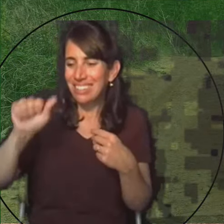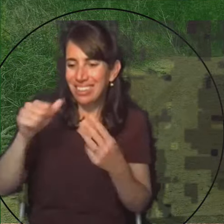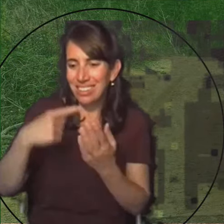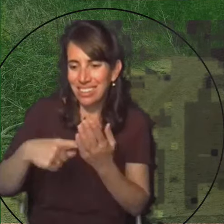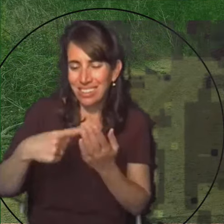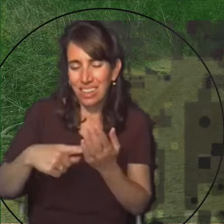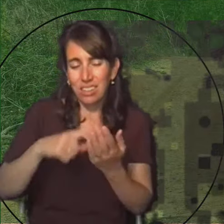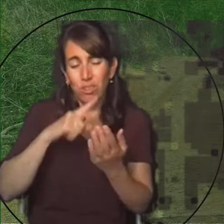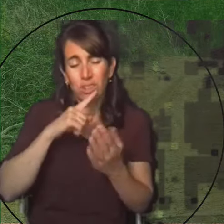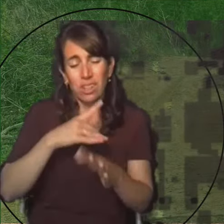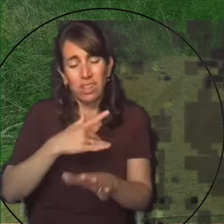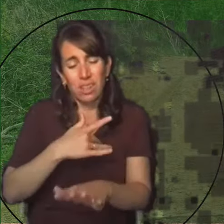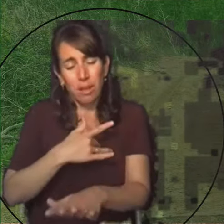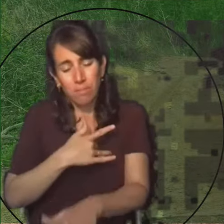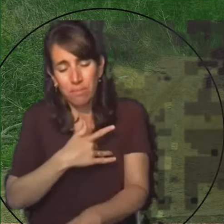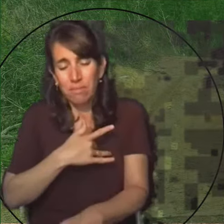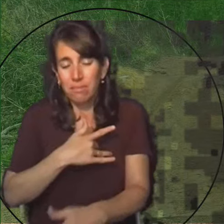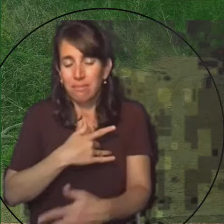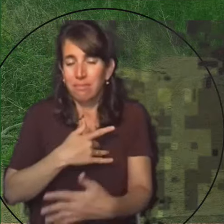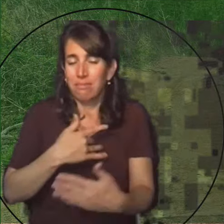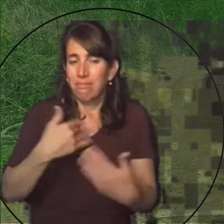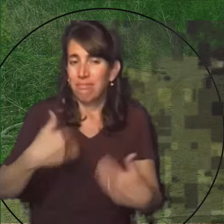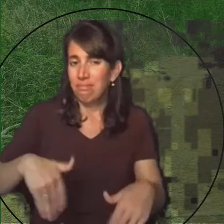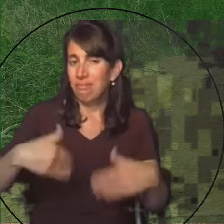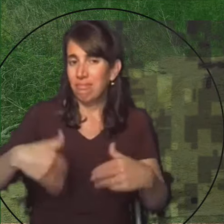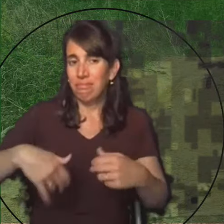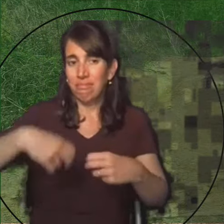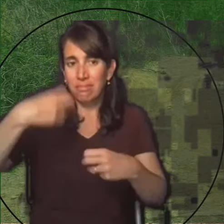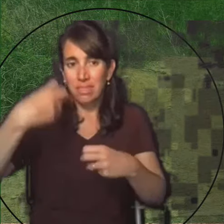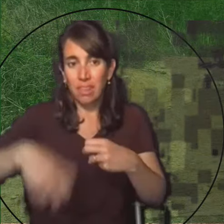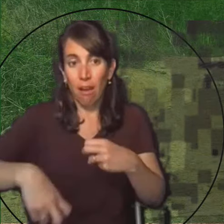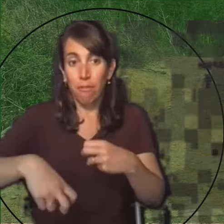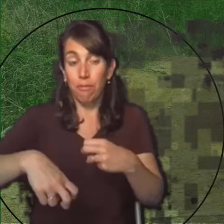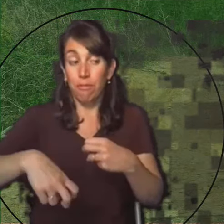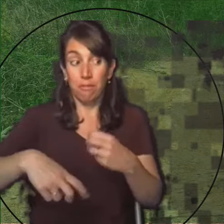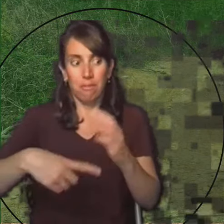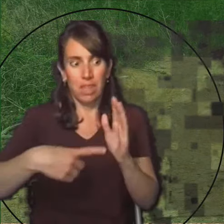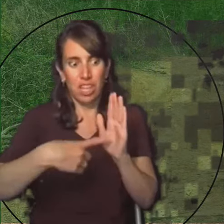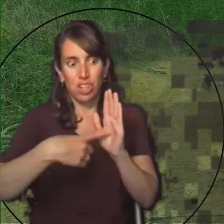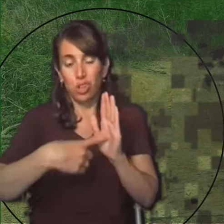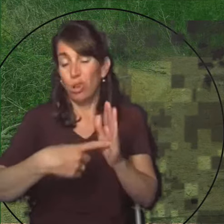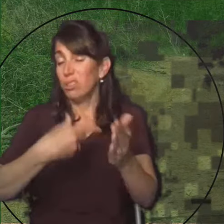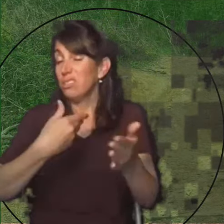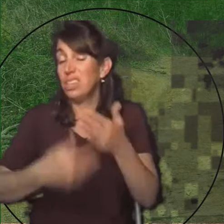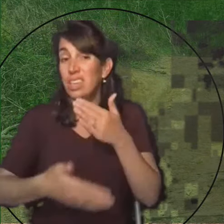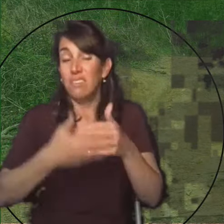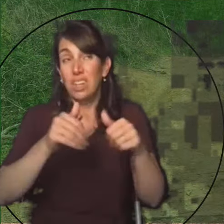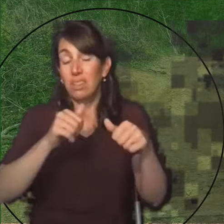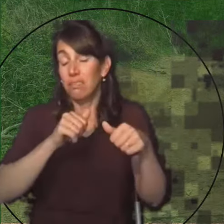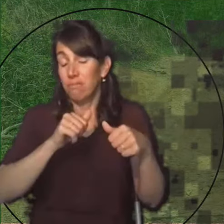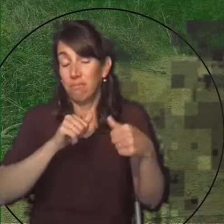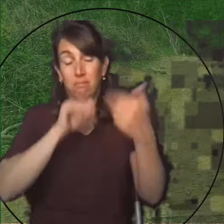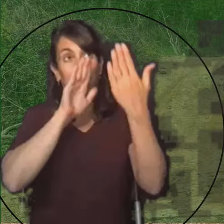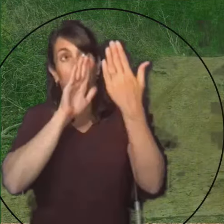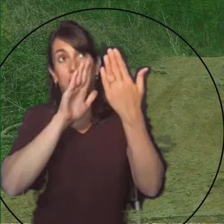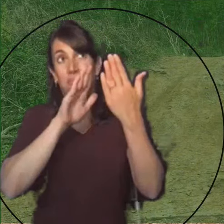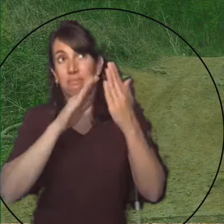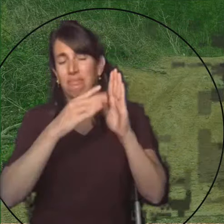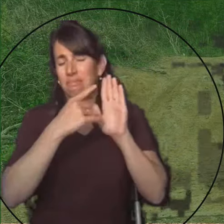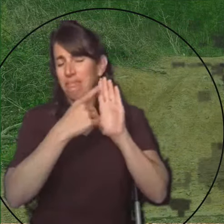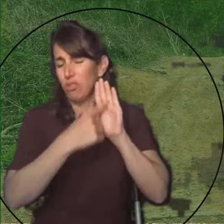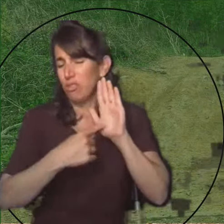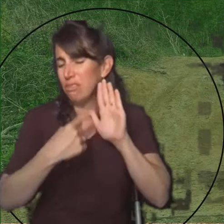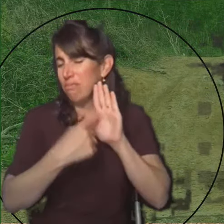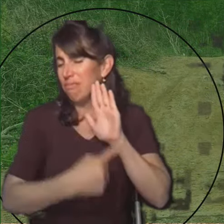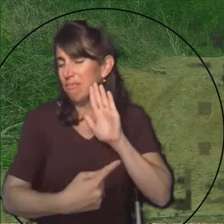strong and really shows how, even in the face of, especially in the face of attacks and criminalization, how people who engage